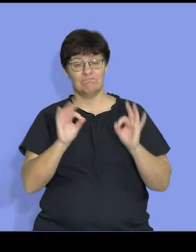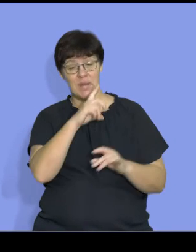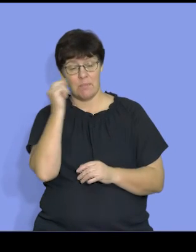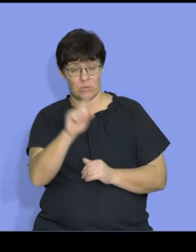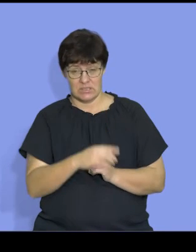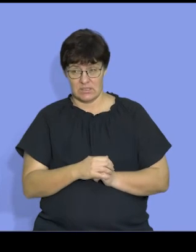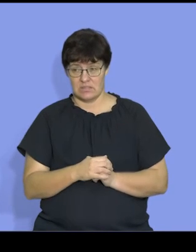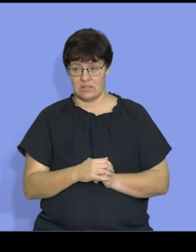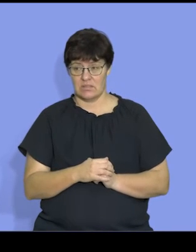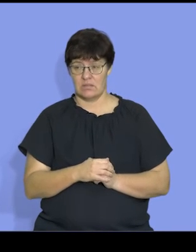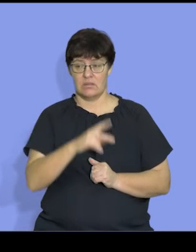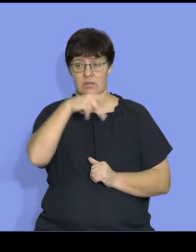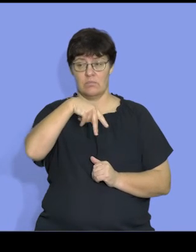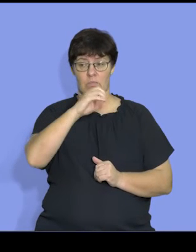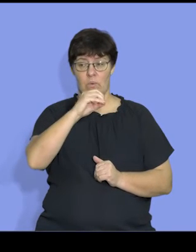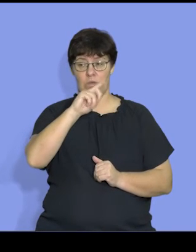is potassium